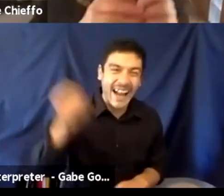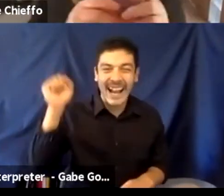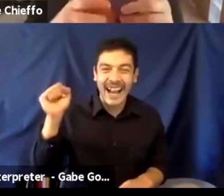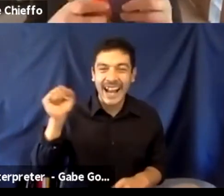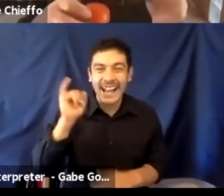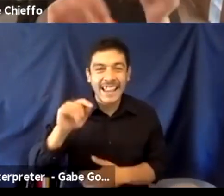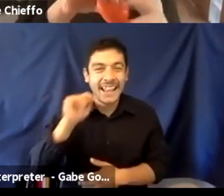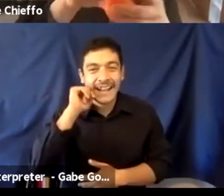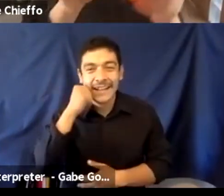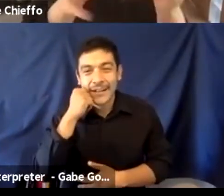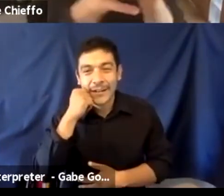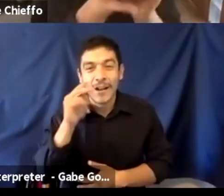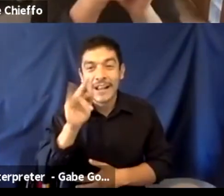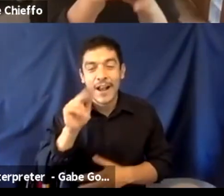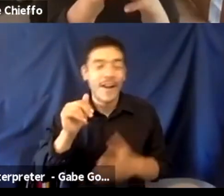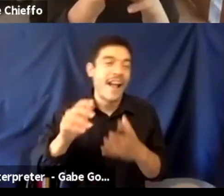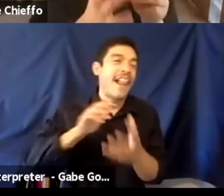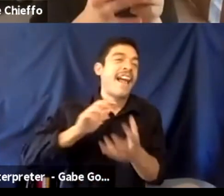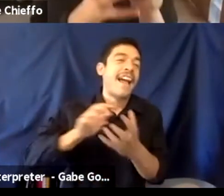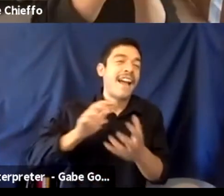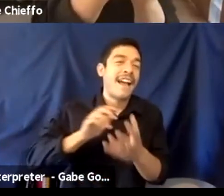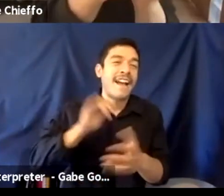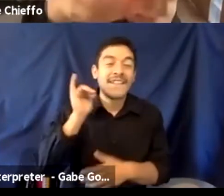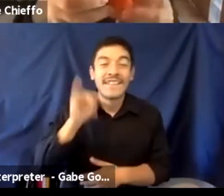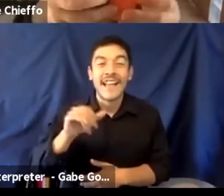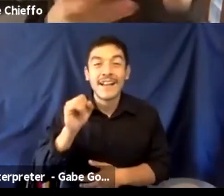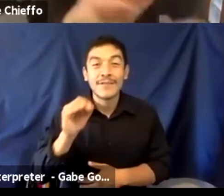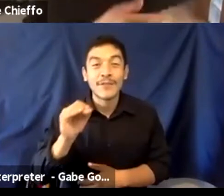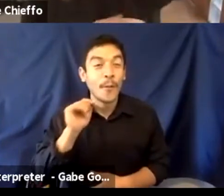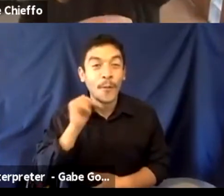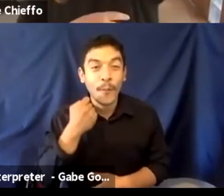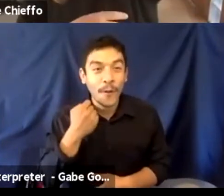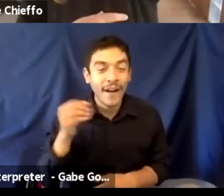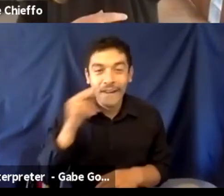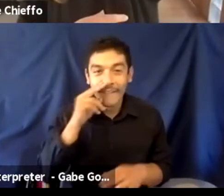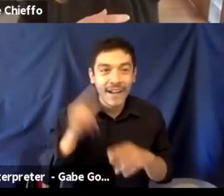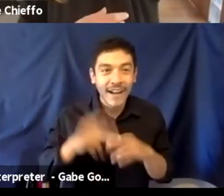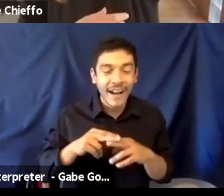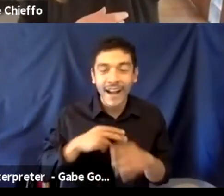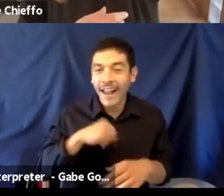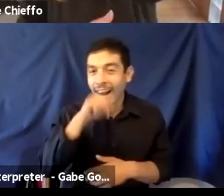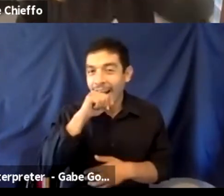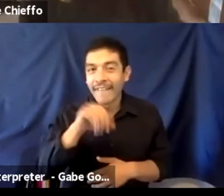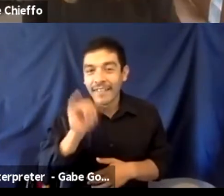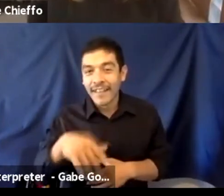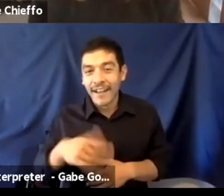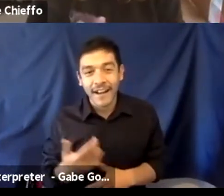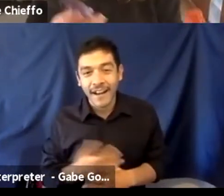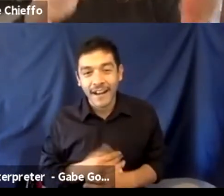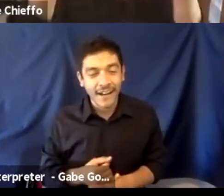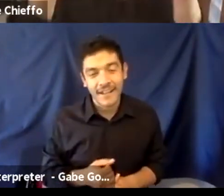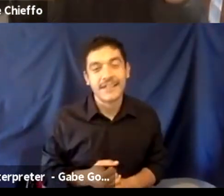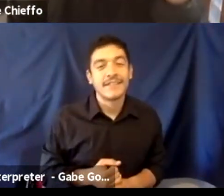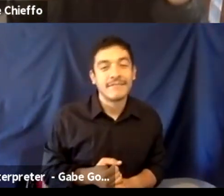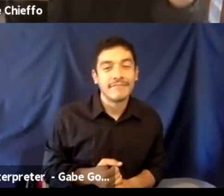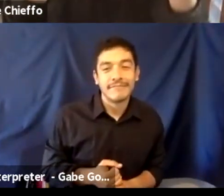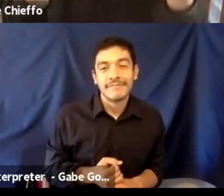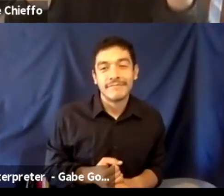is chemistry? That's so cool and fun. I love that.